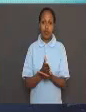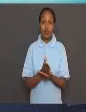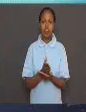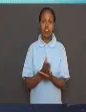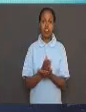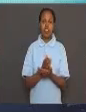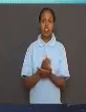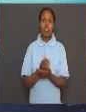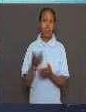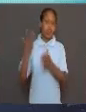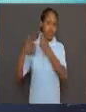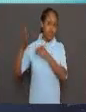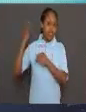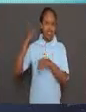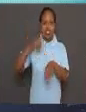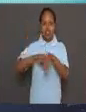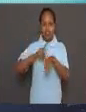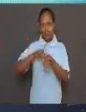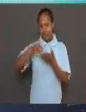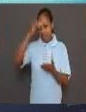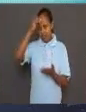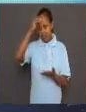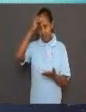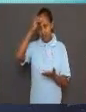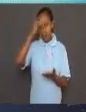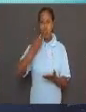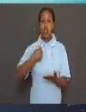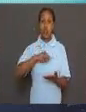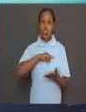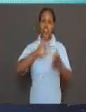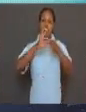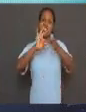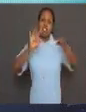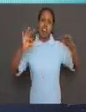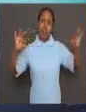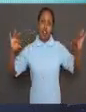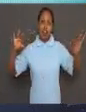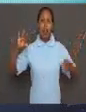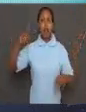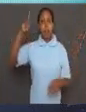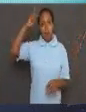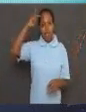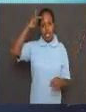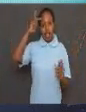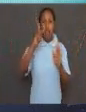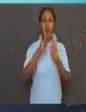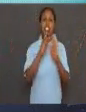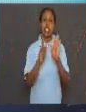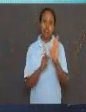During our last lesson, we defined Pascal's